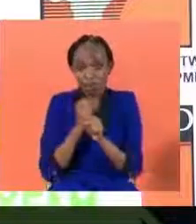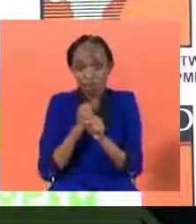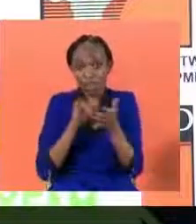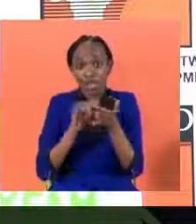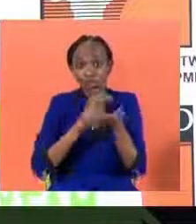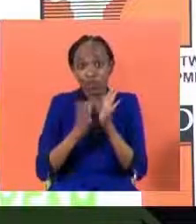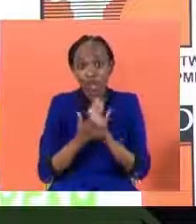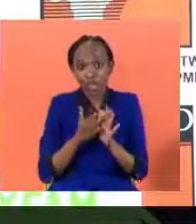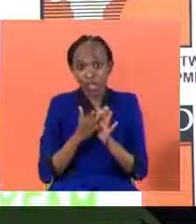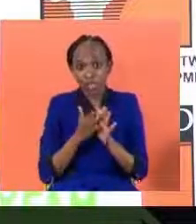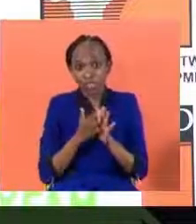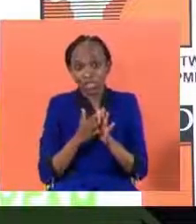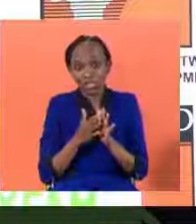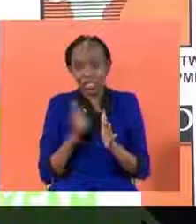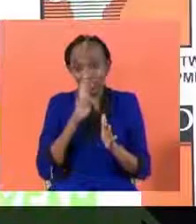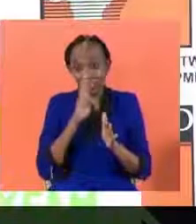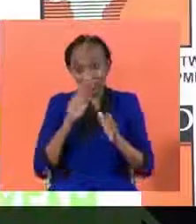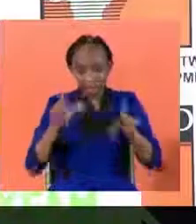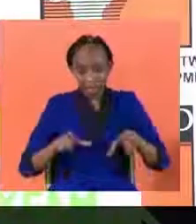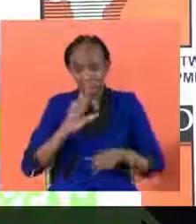without jeopardizing your life?